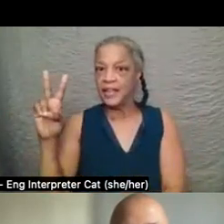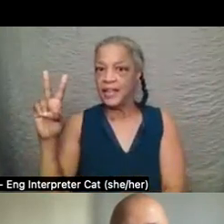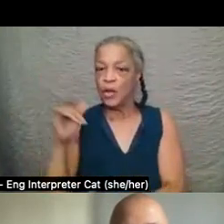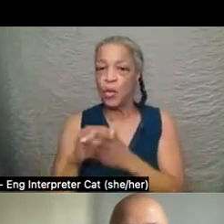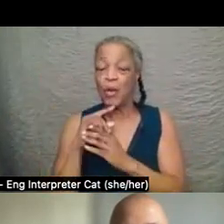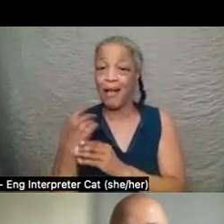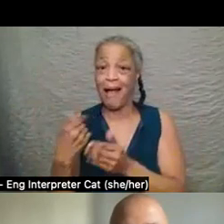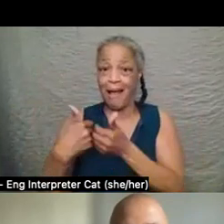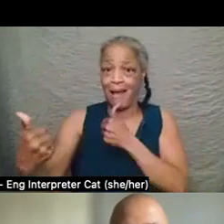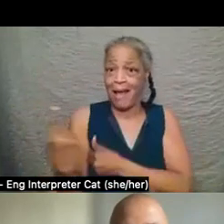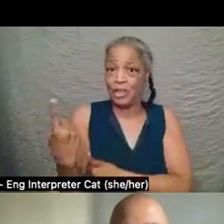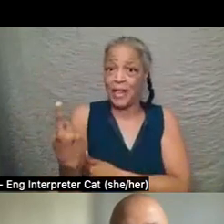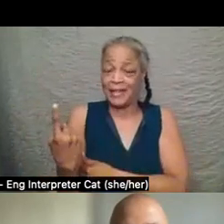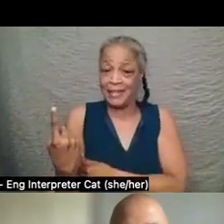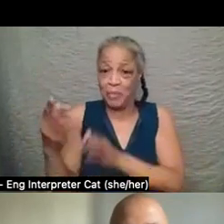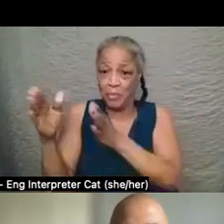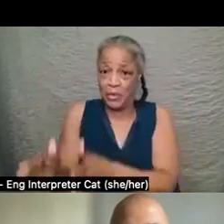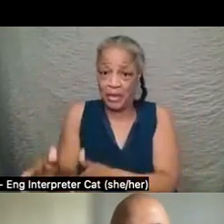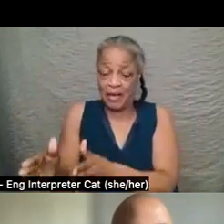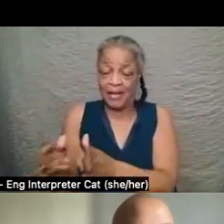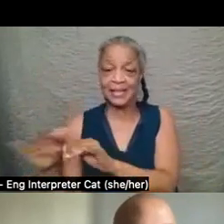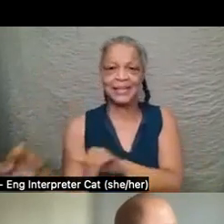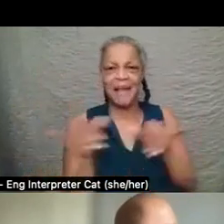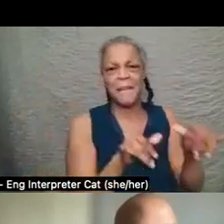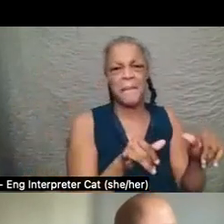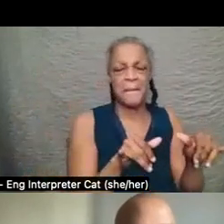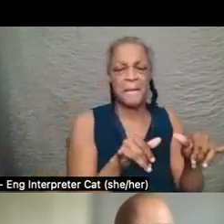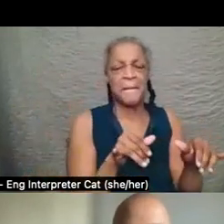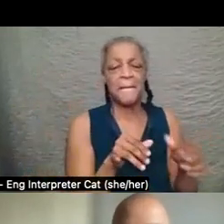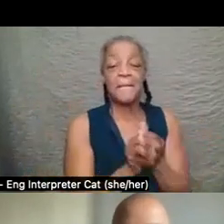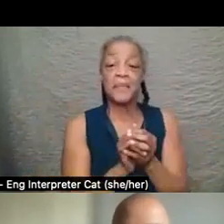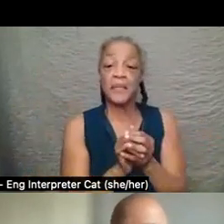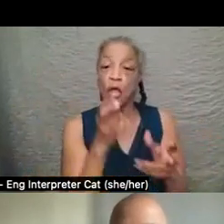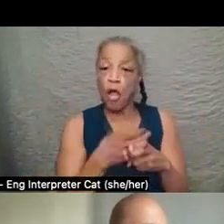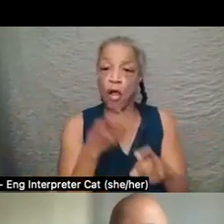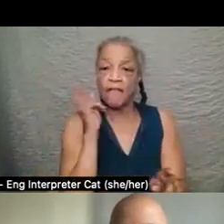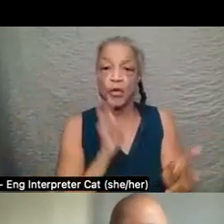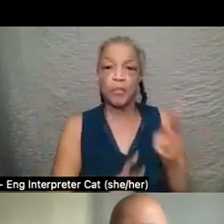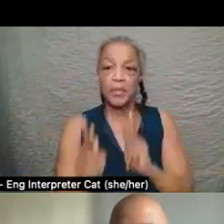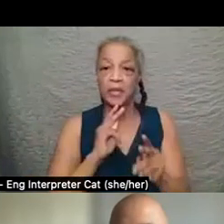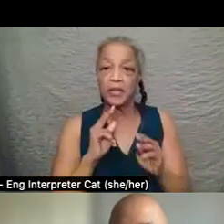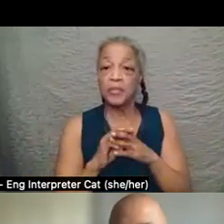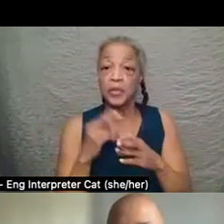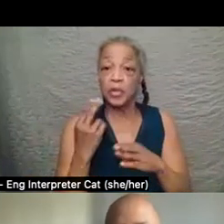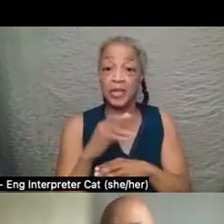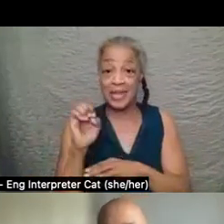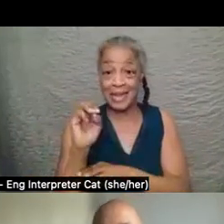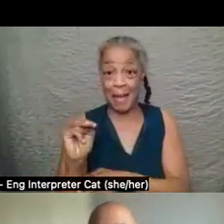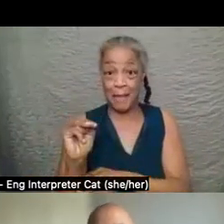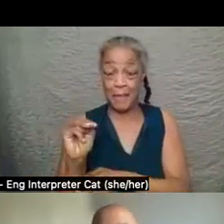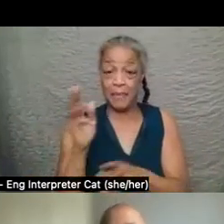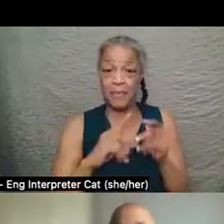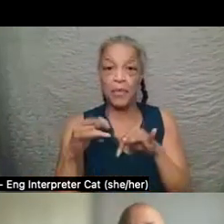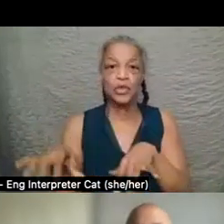someone, it does the same thing. Because like, real talk, people don't, it's hard for people to even be on EM because everybody who's hosting